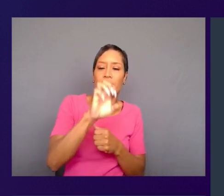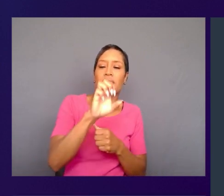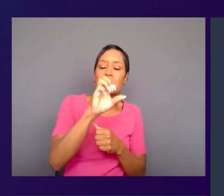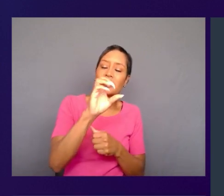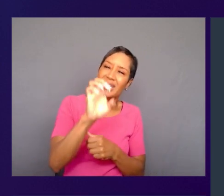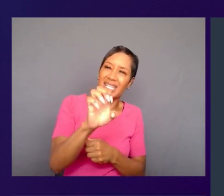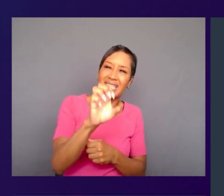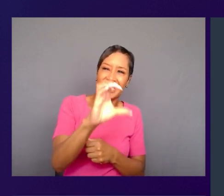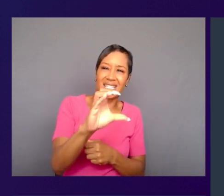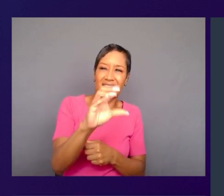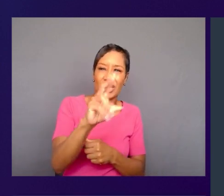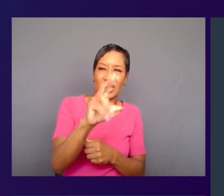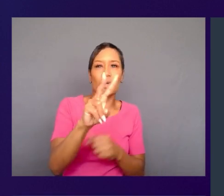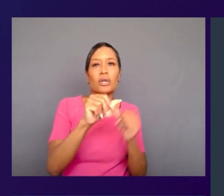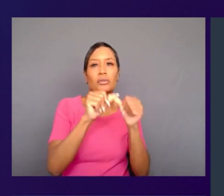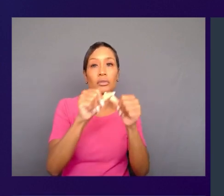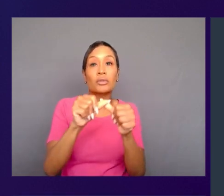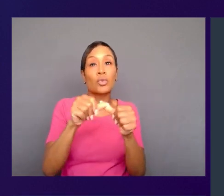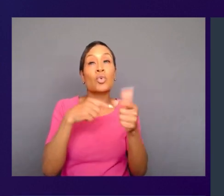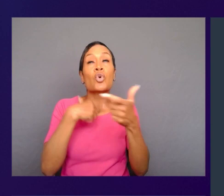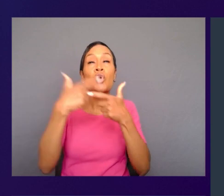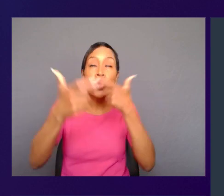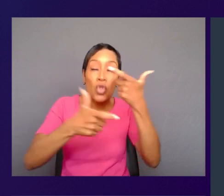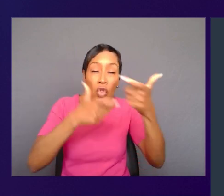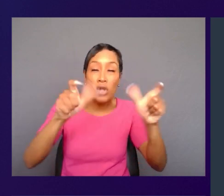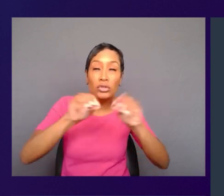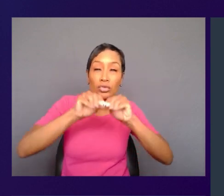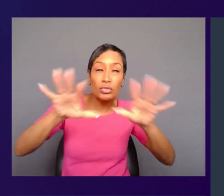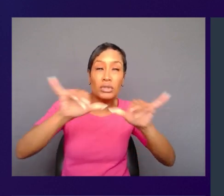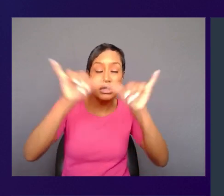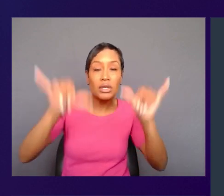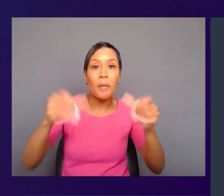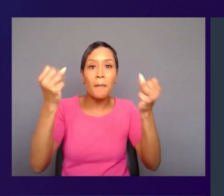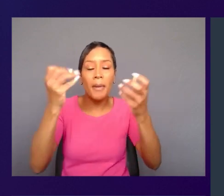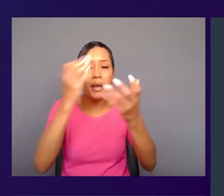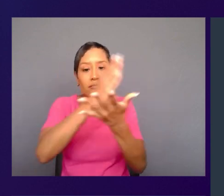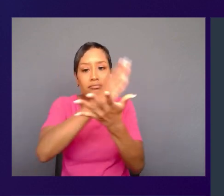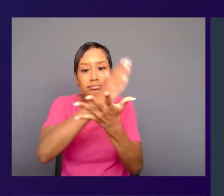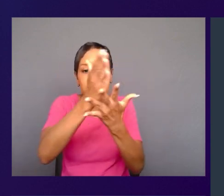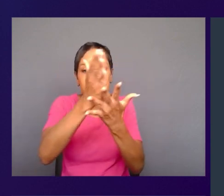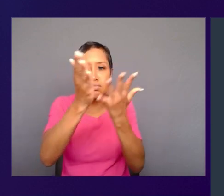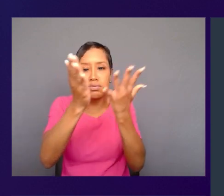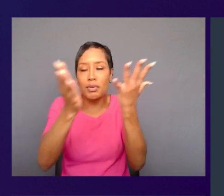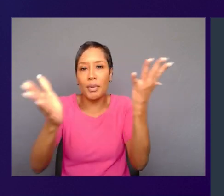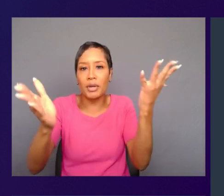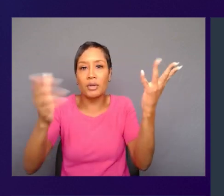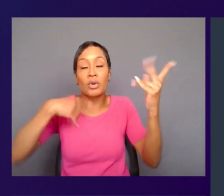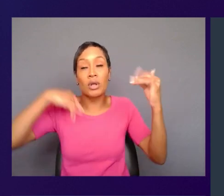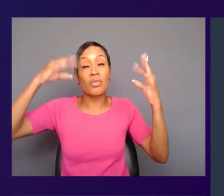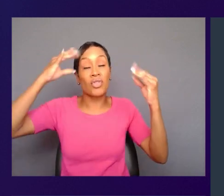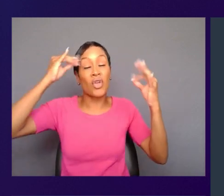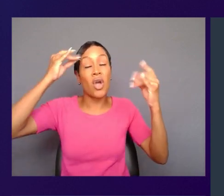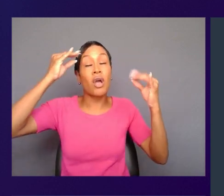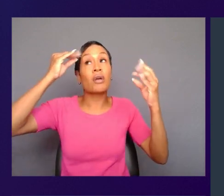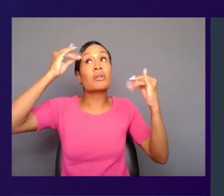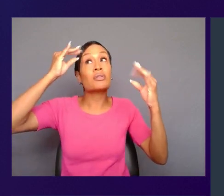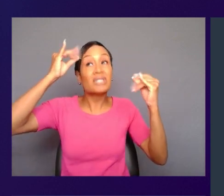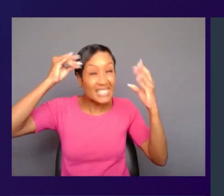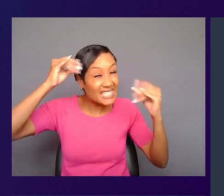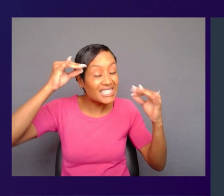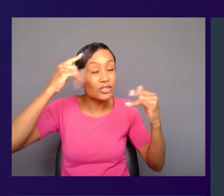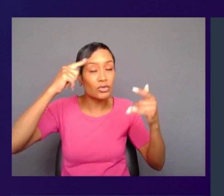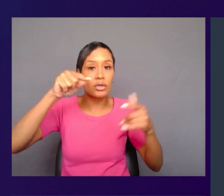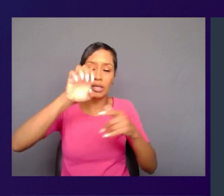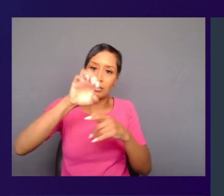we're built as a very large distributed system with many, many components. We've thought hard about building EBS for resiliency with